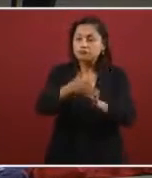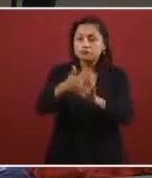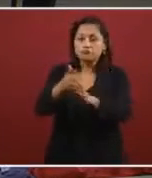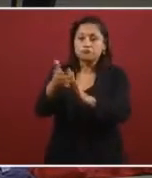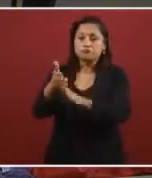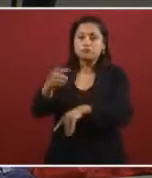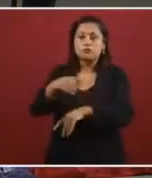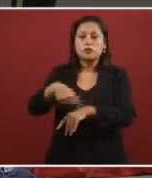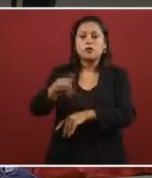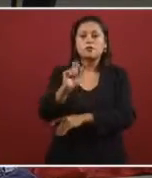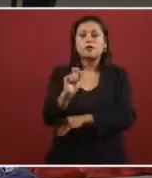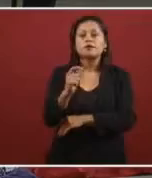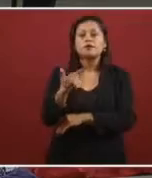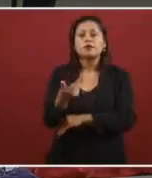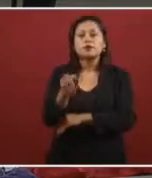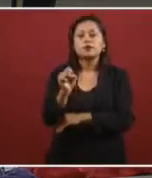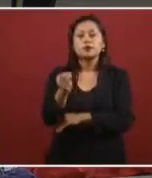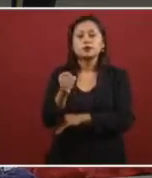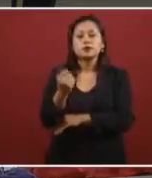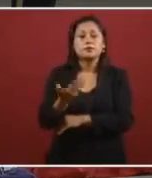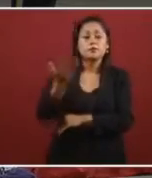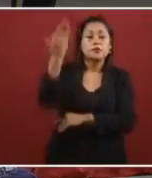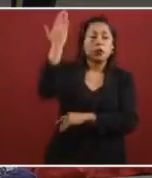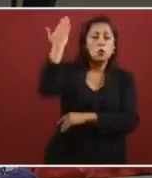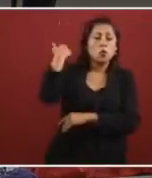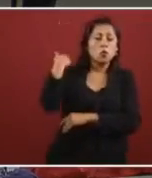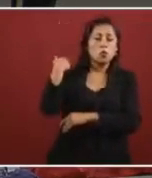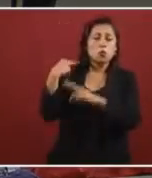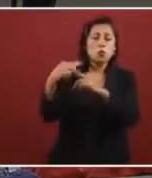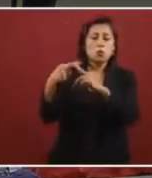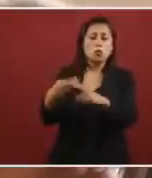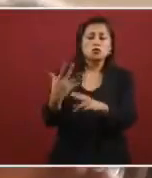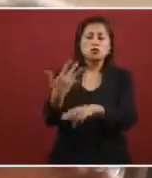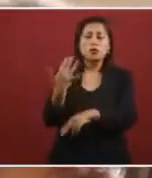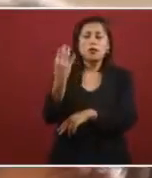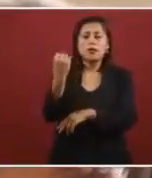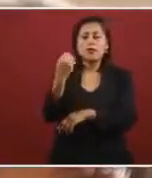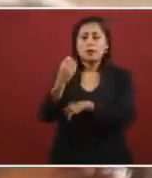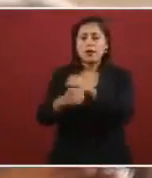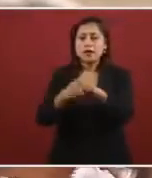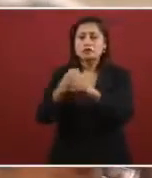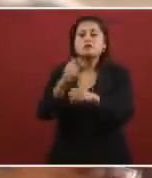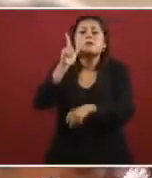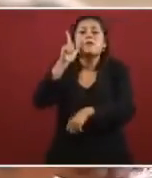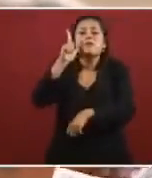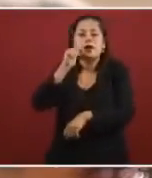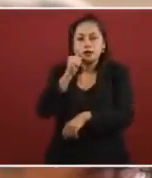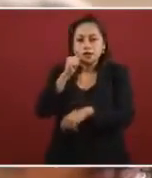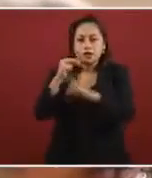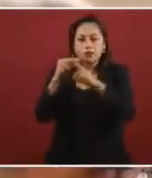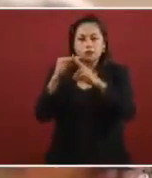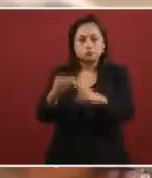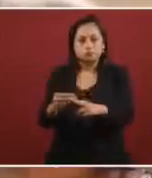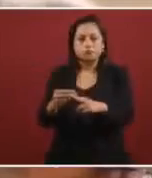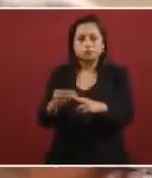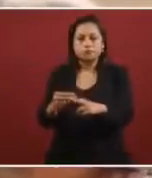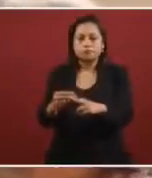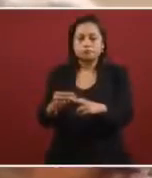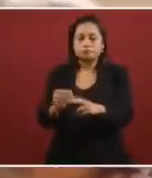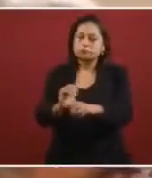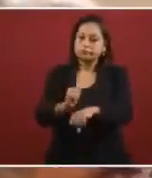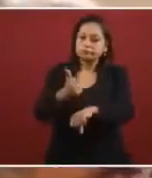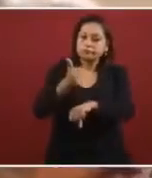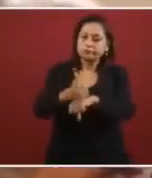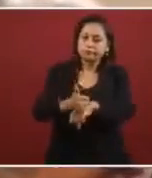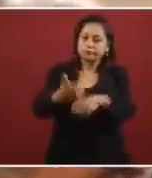27 de septiembre the de hace 27th 59 años. Mañana se September. cumplen Yesterday 59 would have años been, next de la year, nacionalización tomorrow de la will be